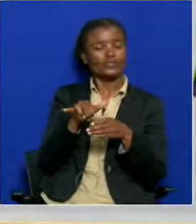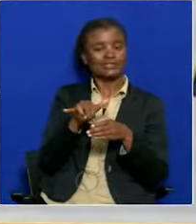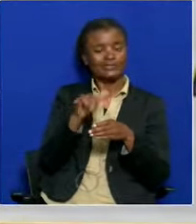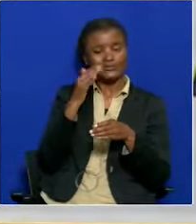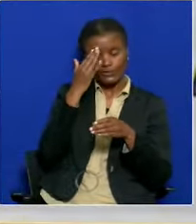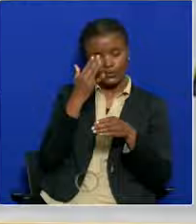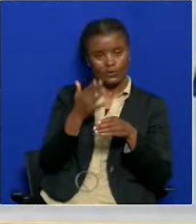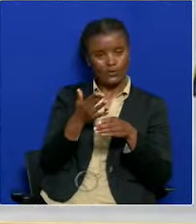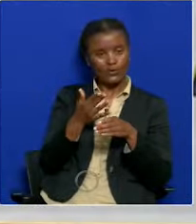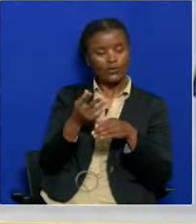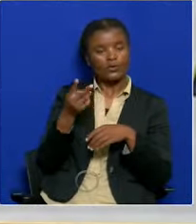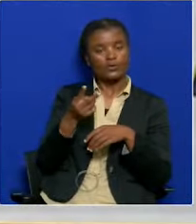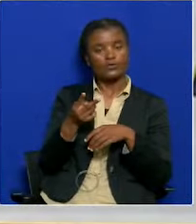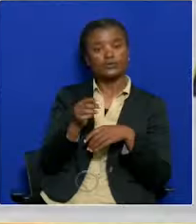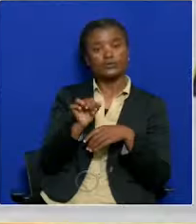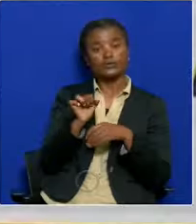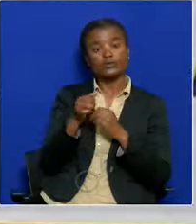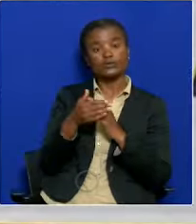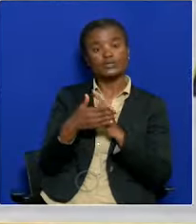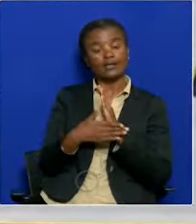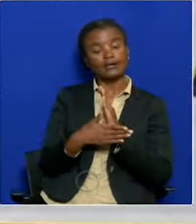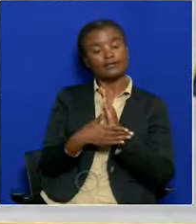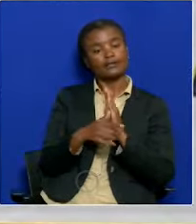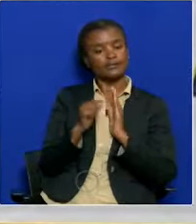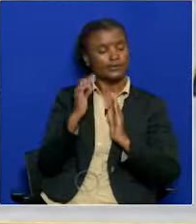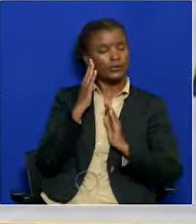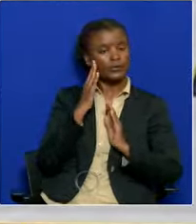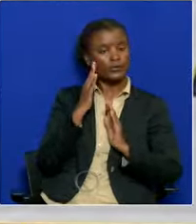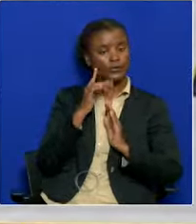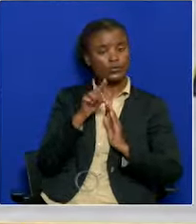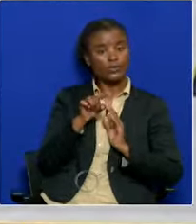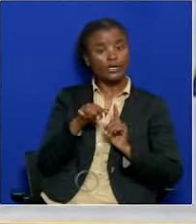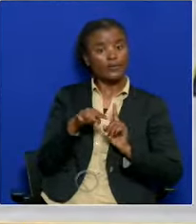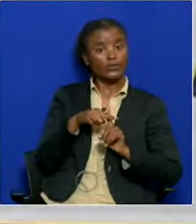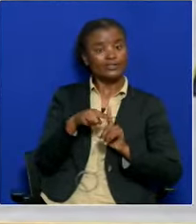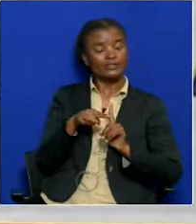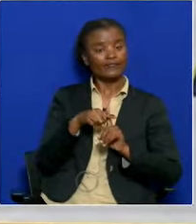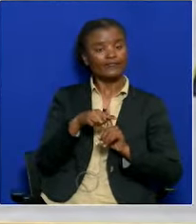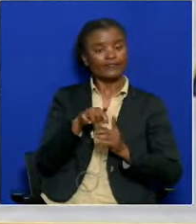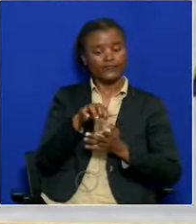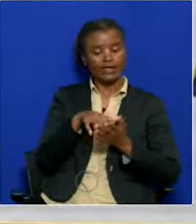there is no positive article that you send regarding these individuals.